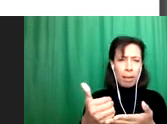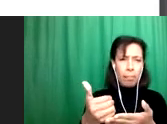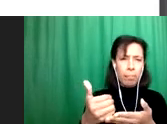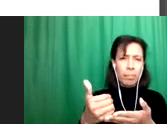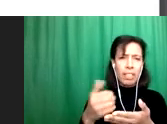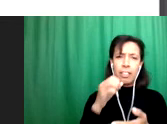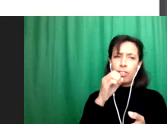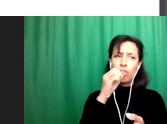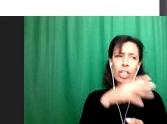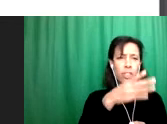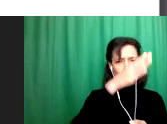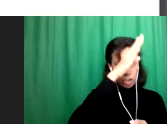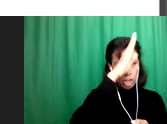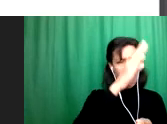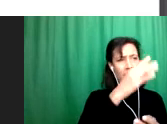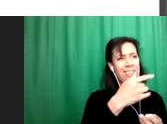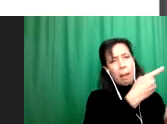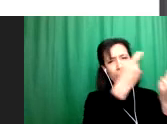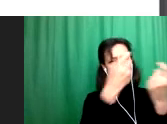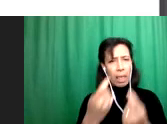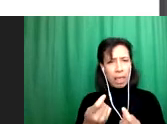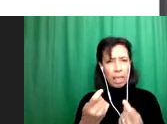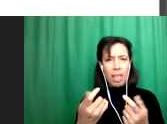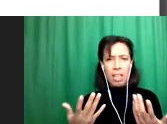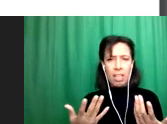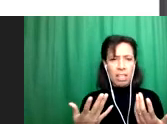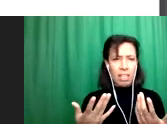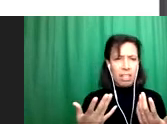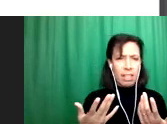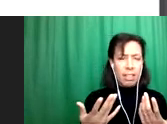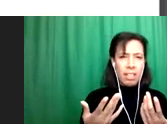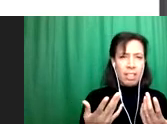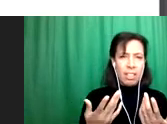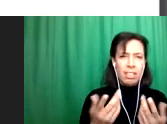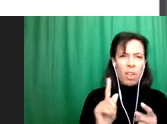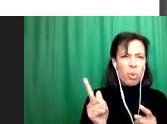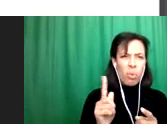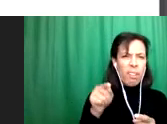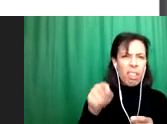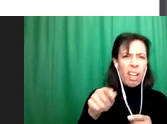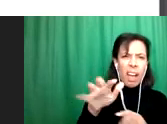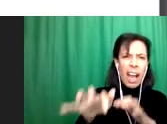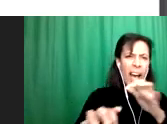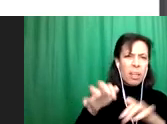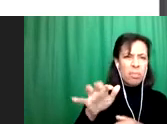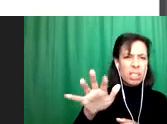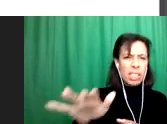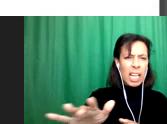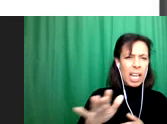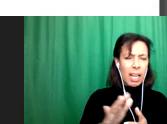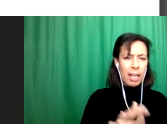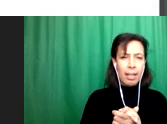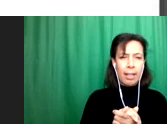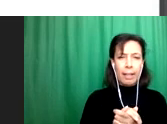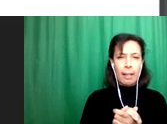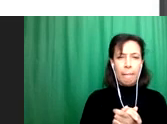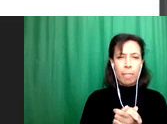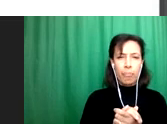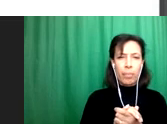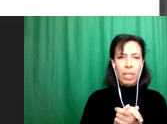shark did. The snake was swimming. Whatever that animal is there, at the shark and cut the shark in half.